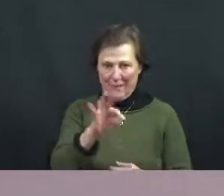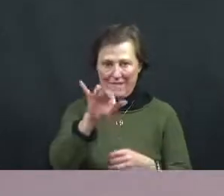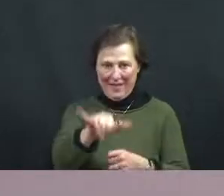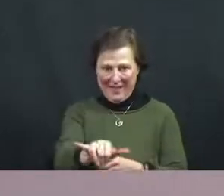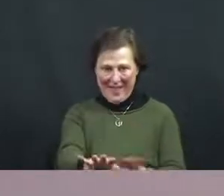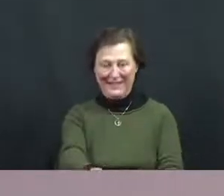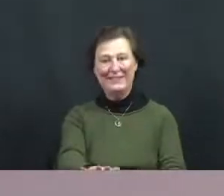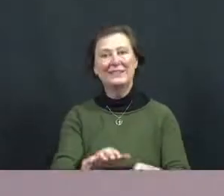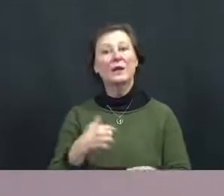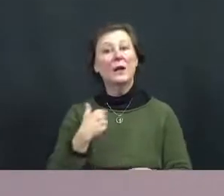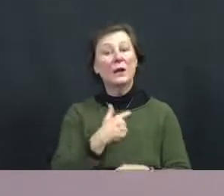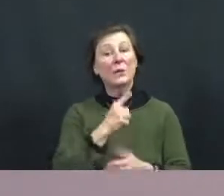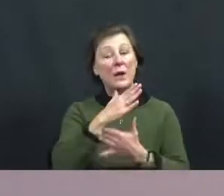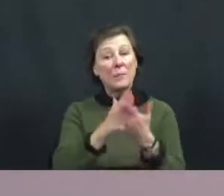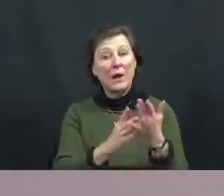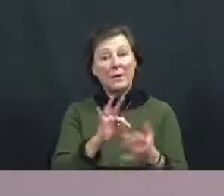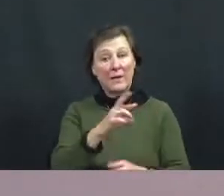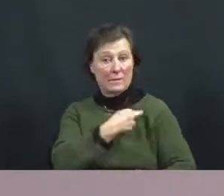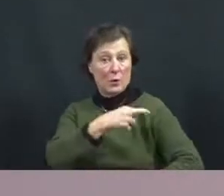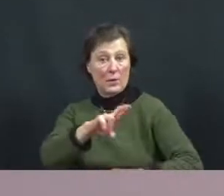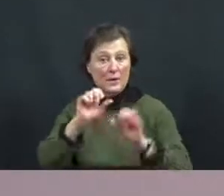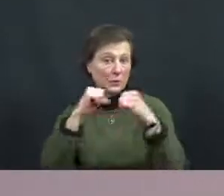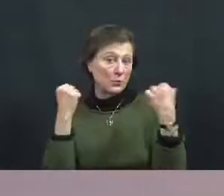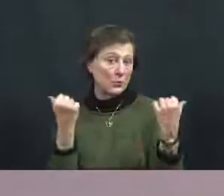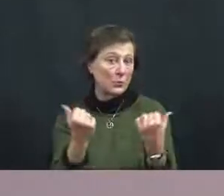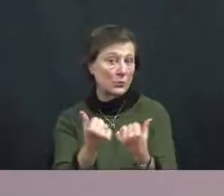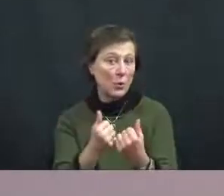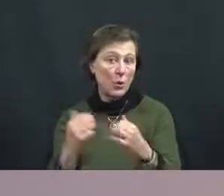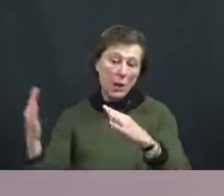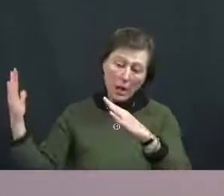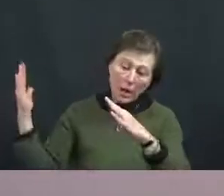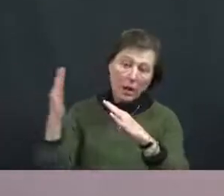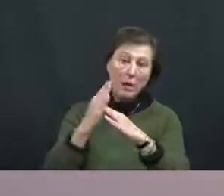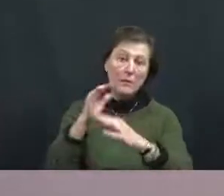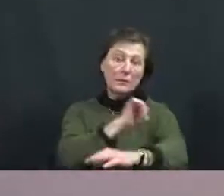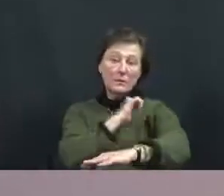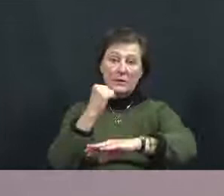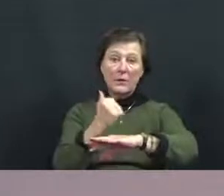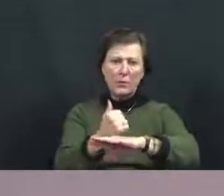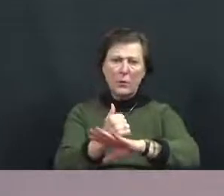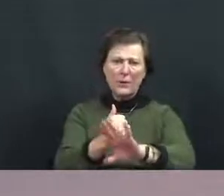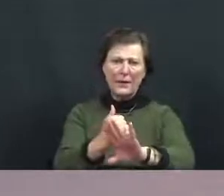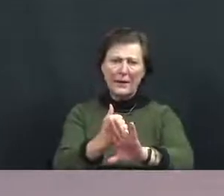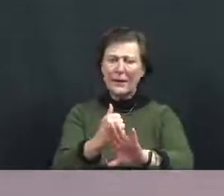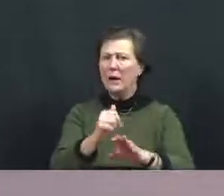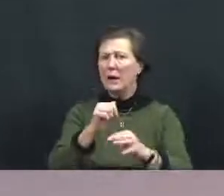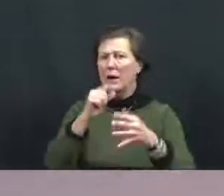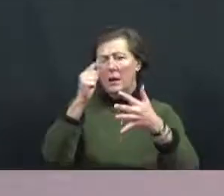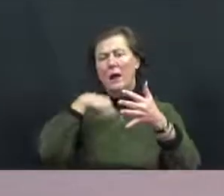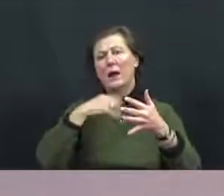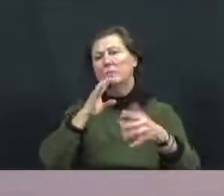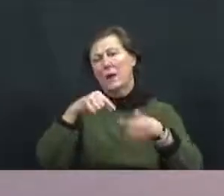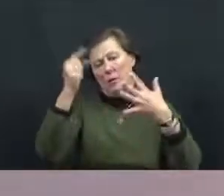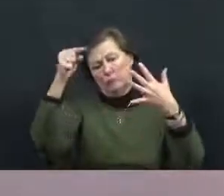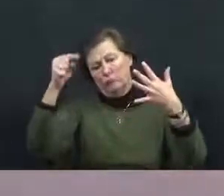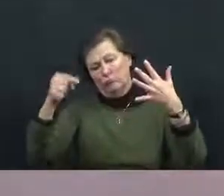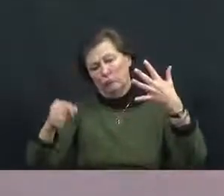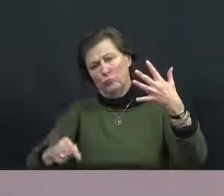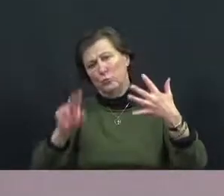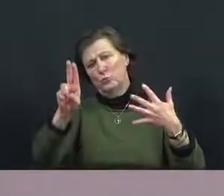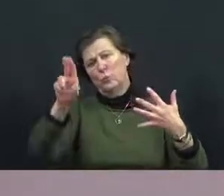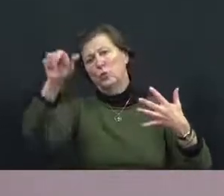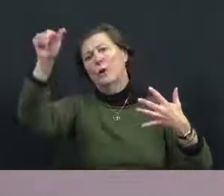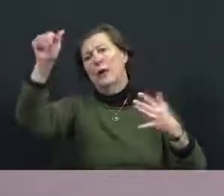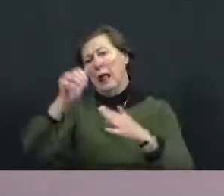We are part of a religious association in which the ultimate authority, I'm talking about all these things that the Unitarian